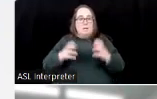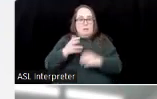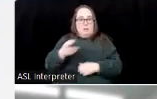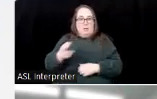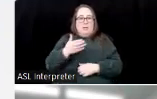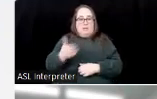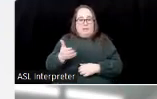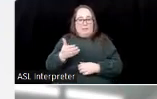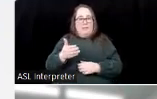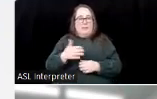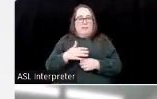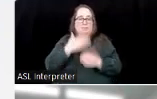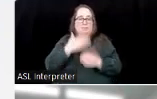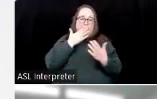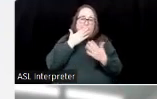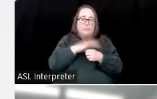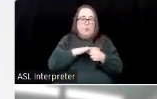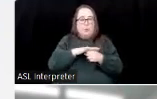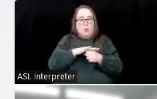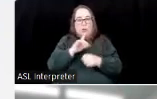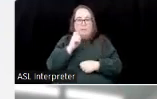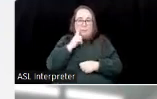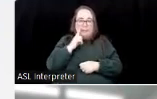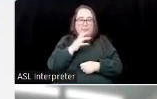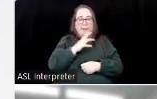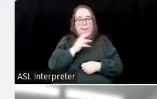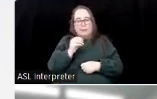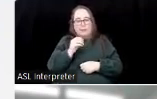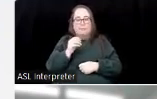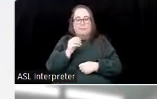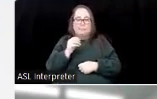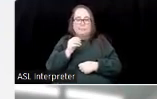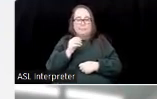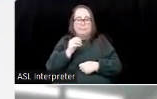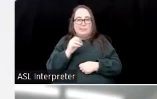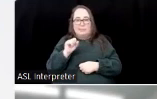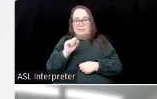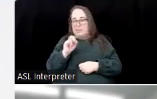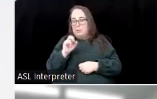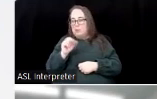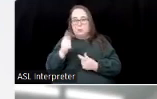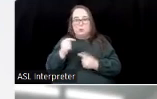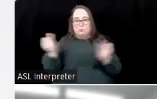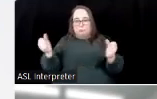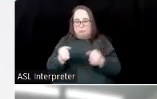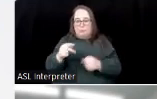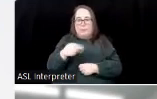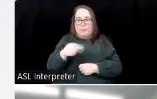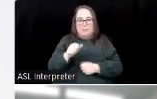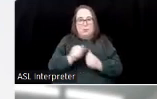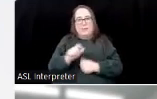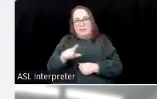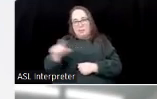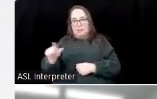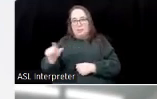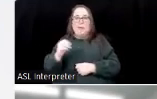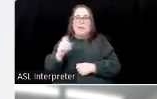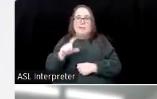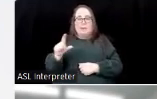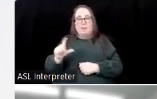local governments and stakeholders can do is help bring PHAs together with landlords and things like landlord